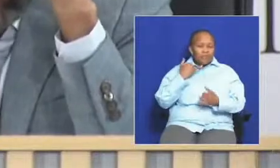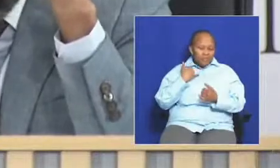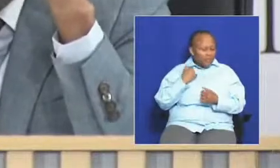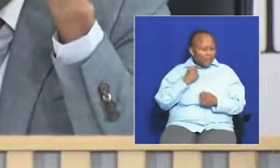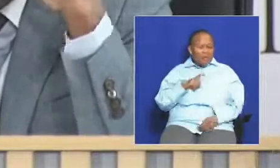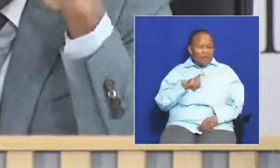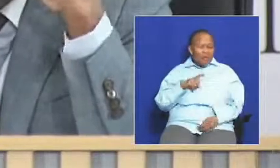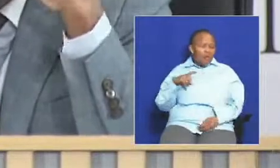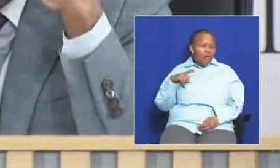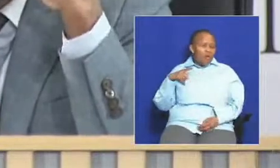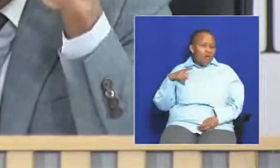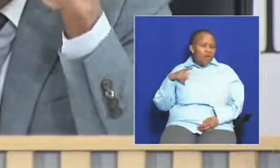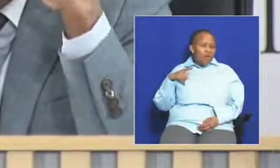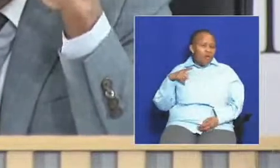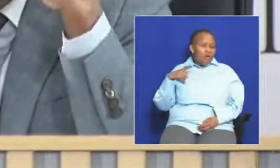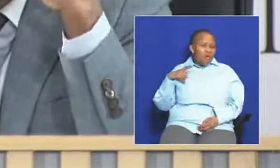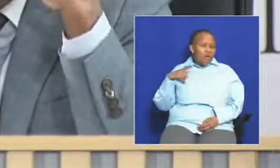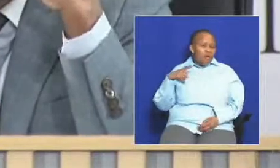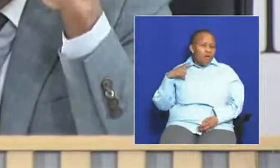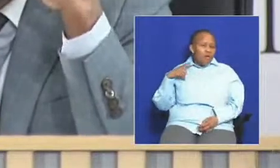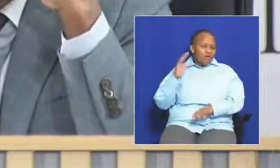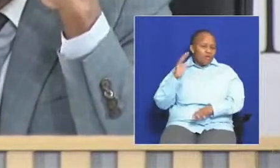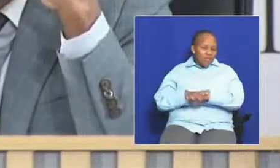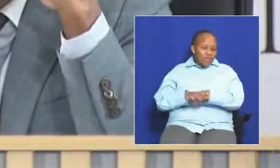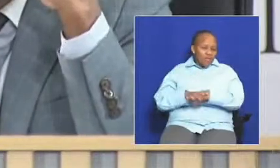this thing at all.